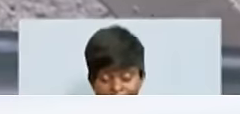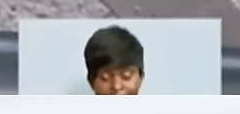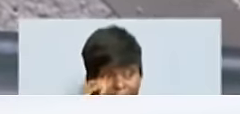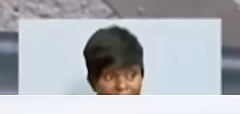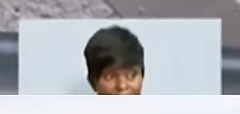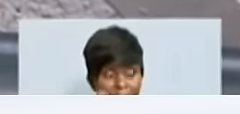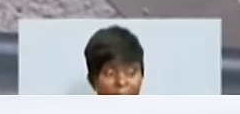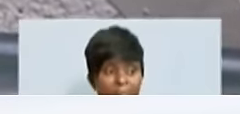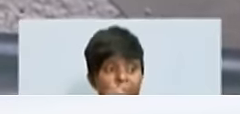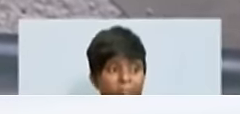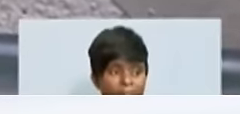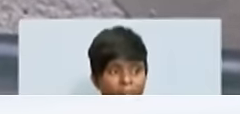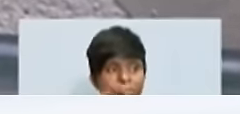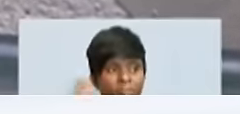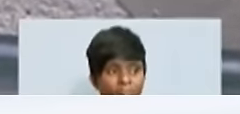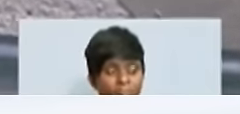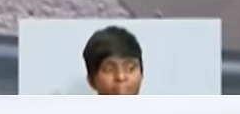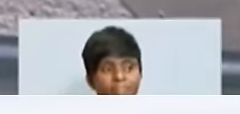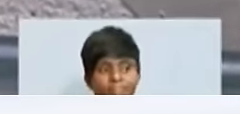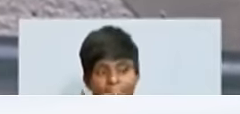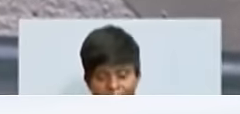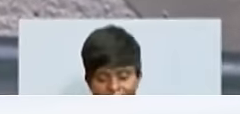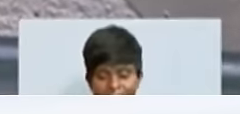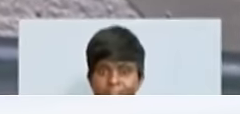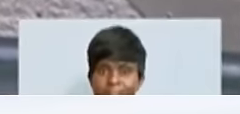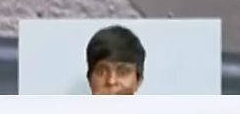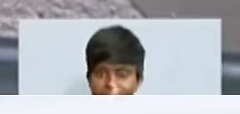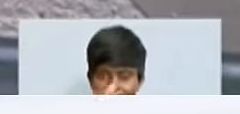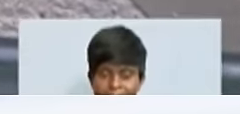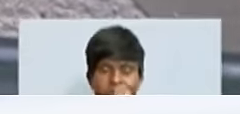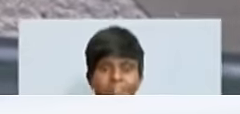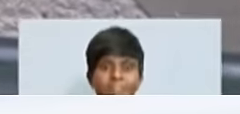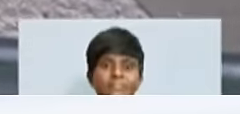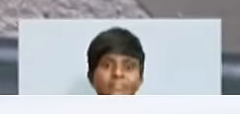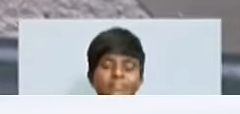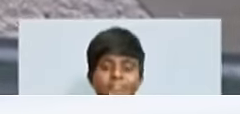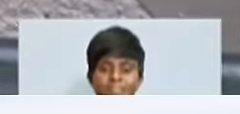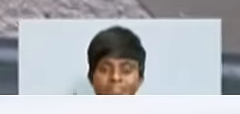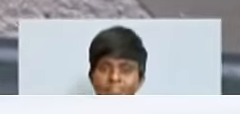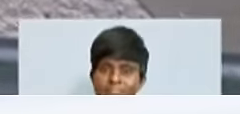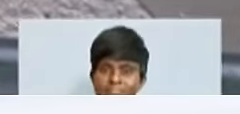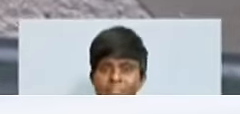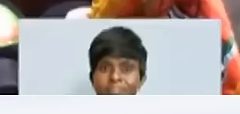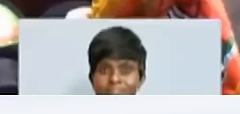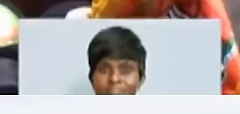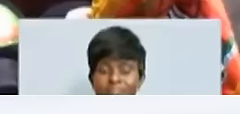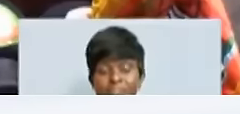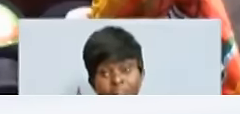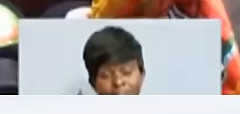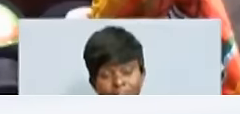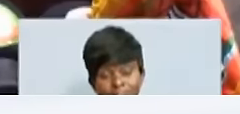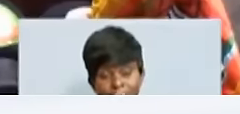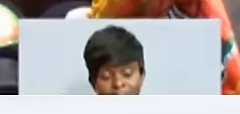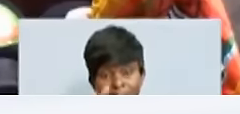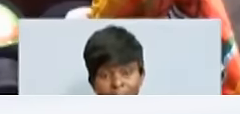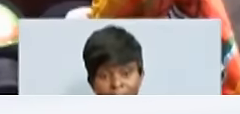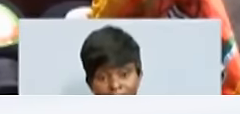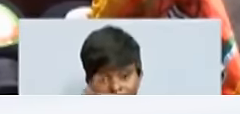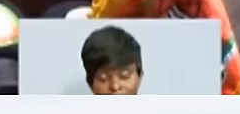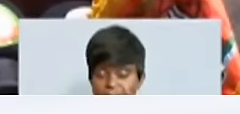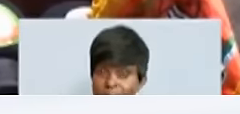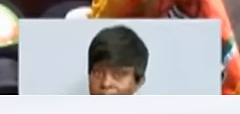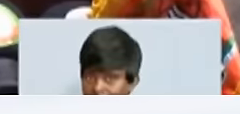planting every month. We should be harvesting every month. So that activity is now